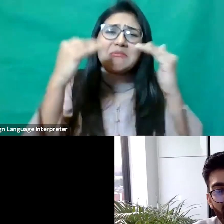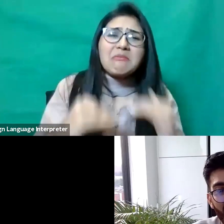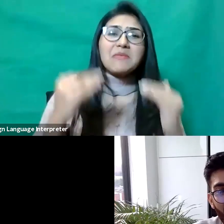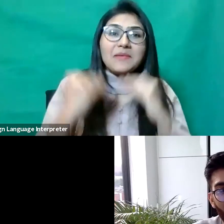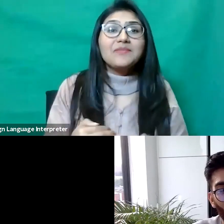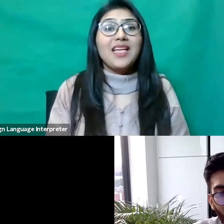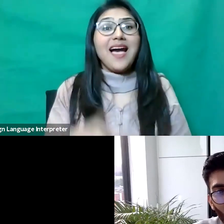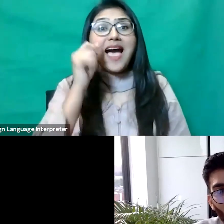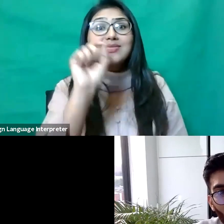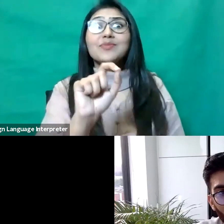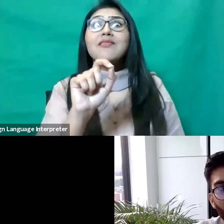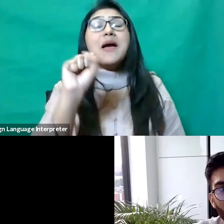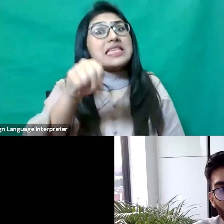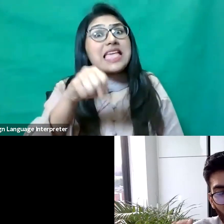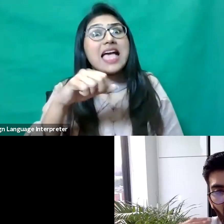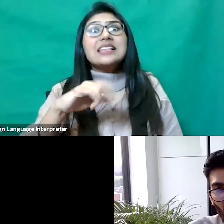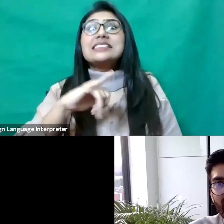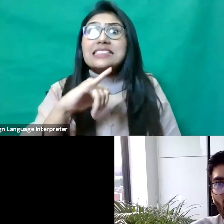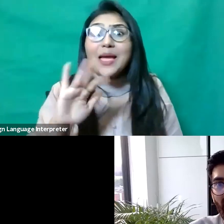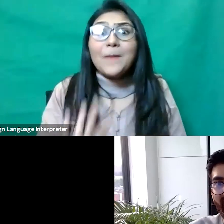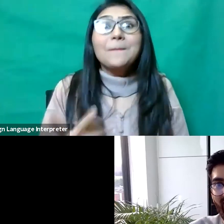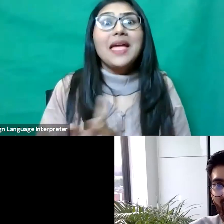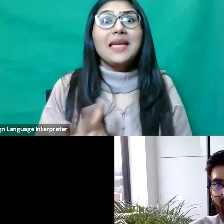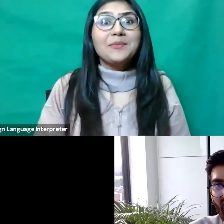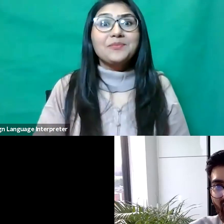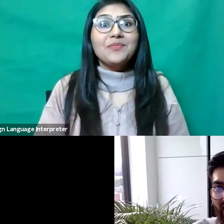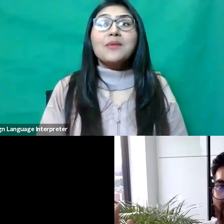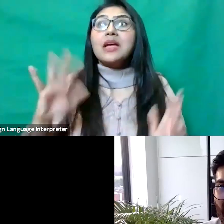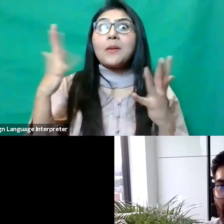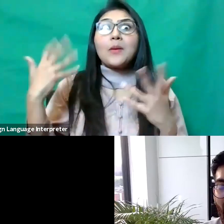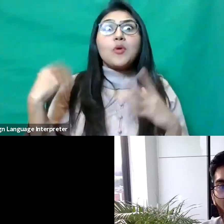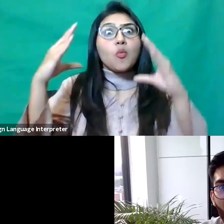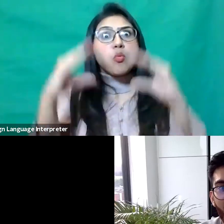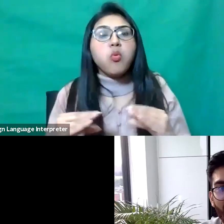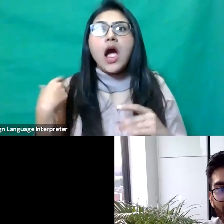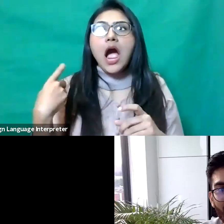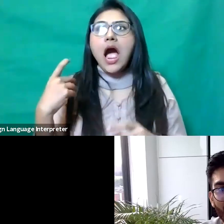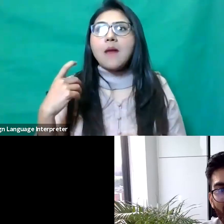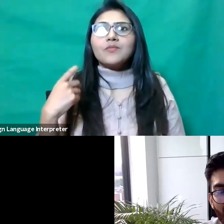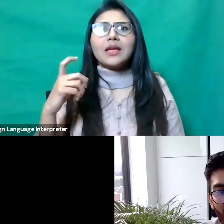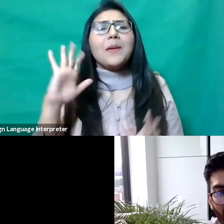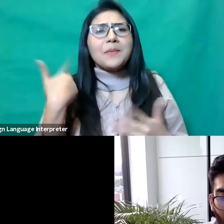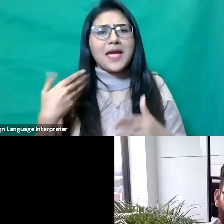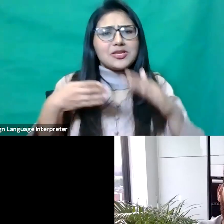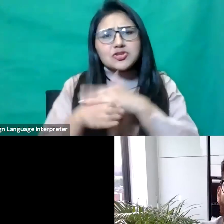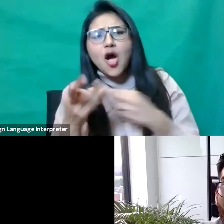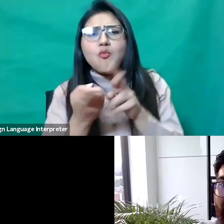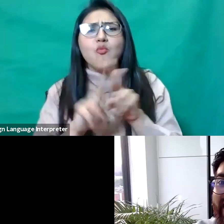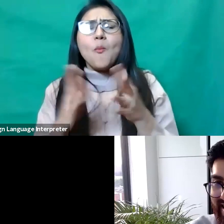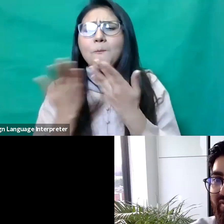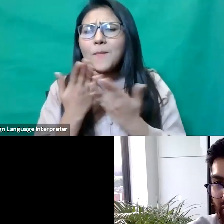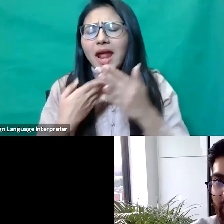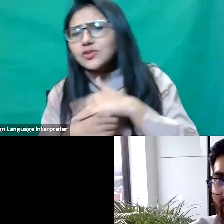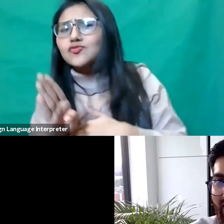this, they want to put in the lowest point of the classroom because they were trying to make